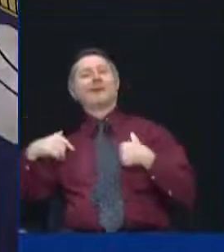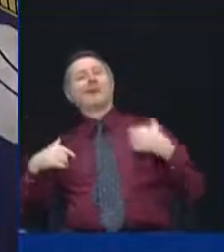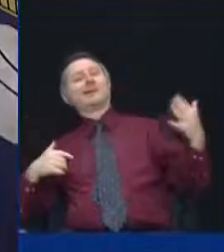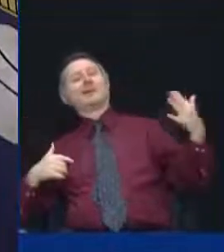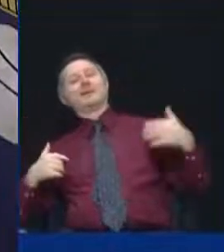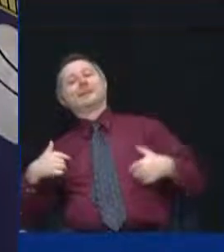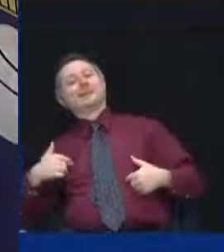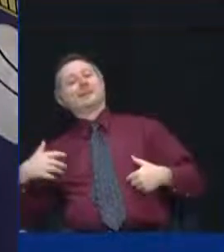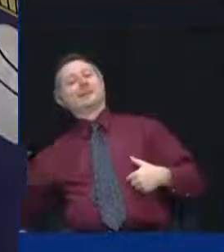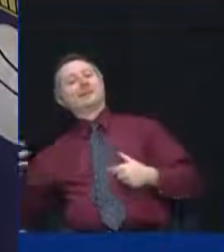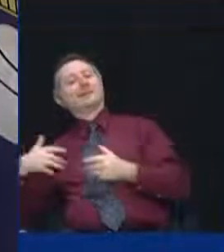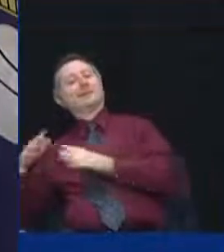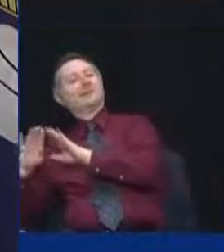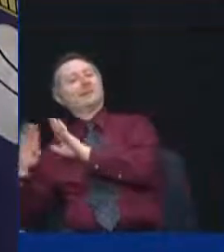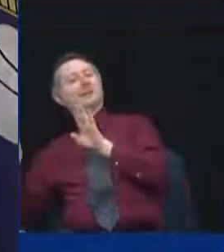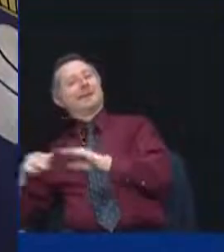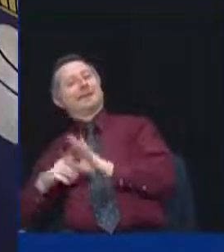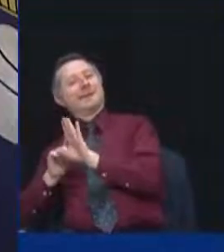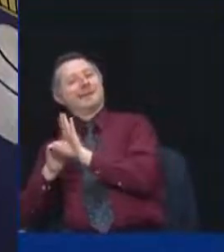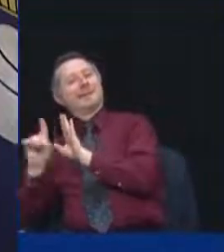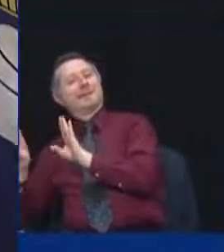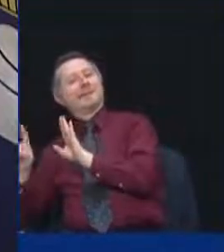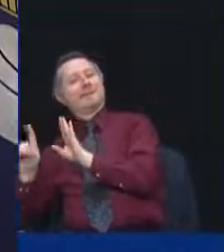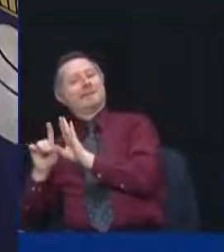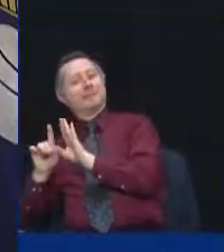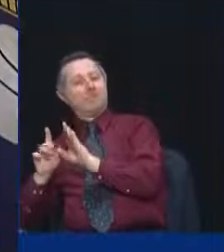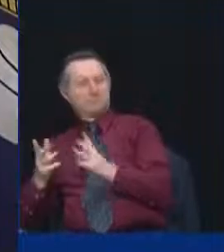in the car, and it's this